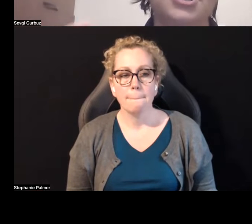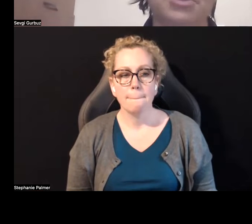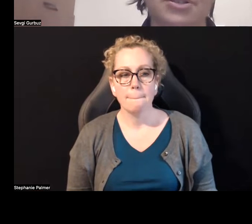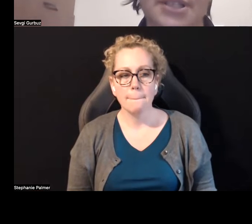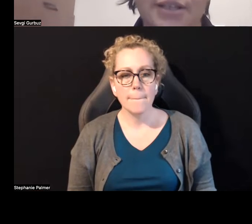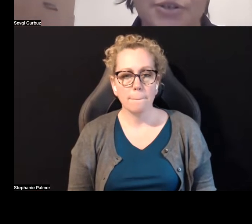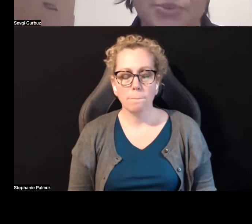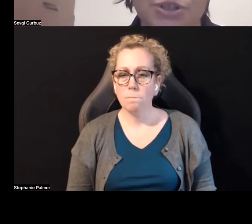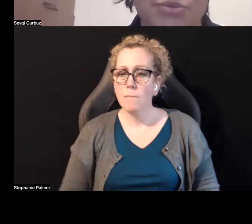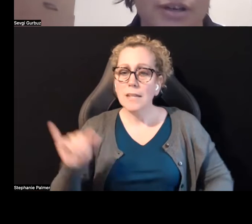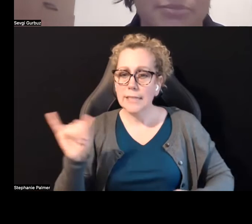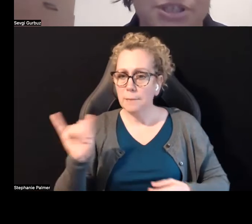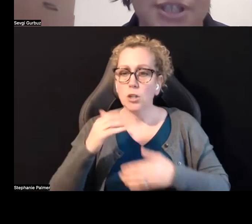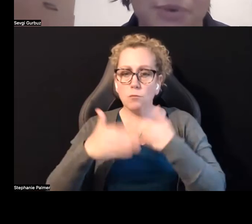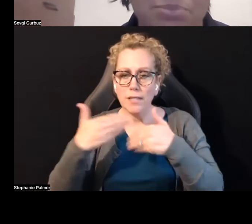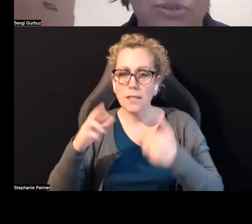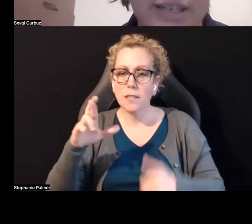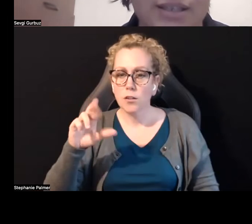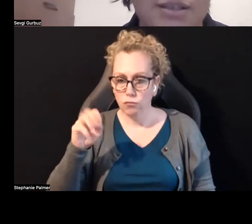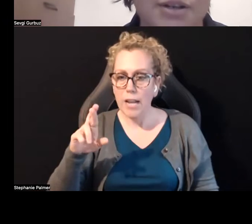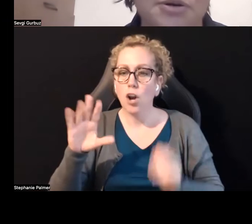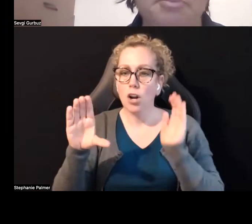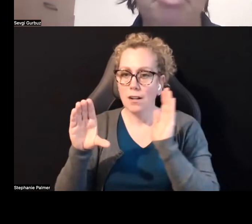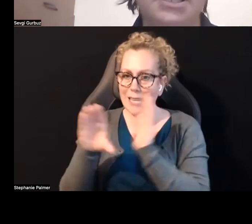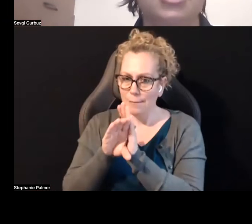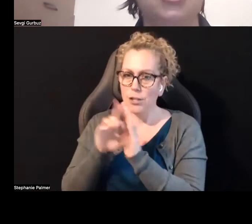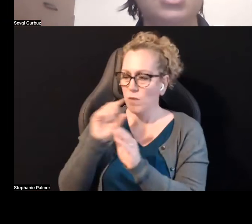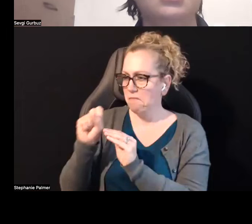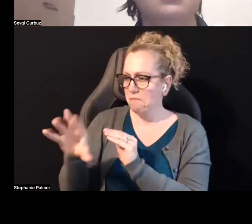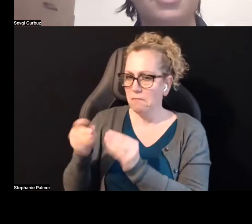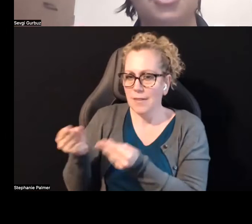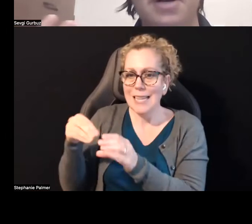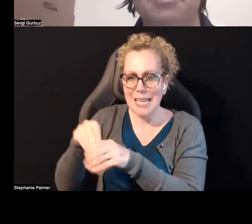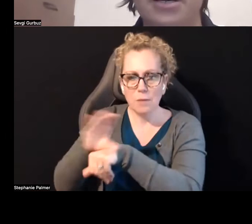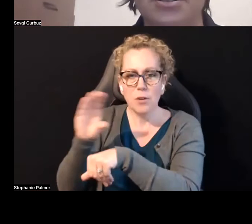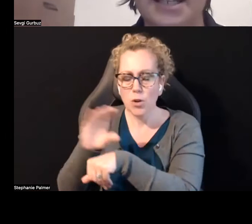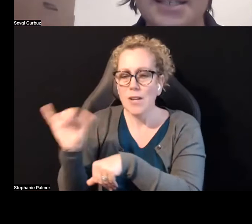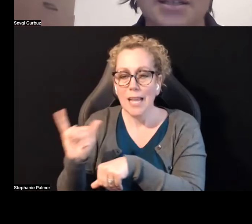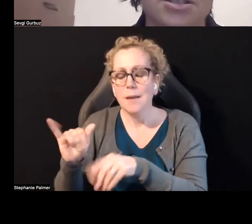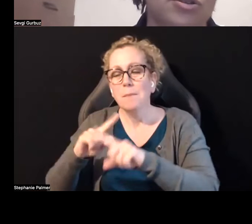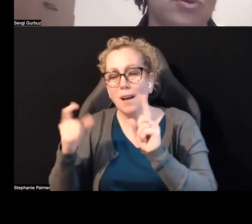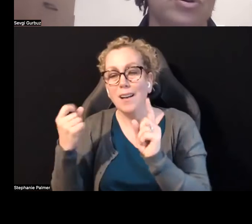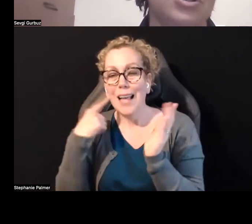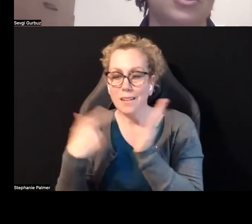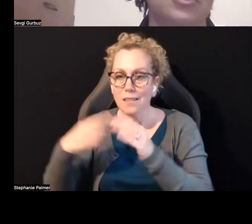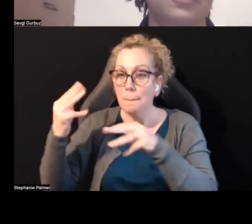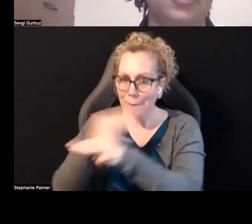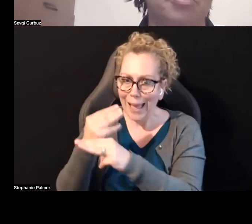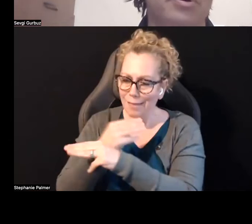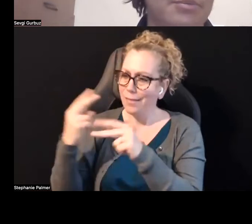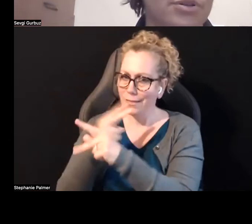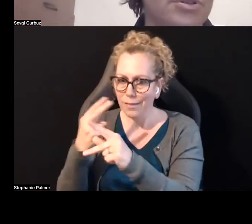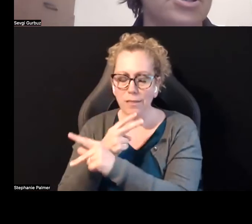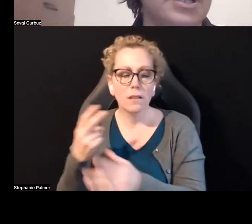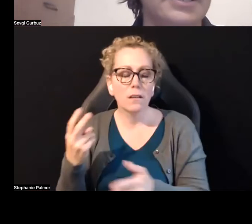it'll do the similar thing with the radar images that we provided, but using various mathematical techniques. Of course,